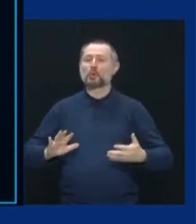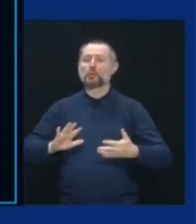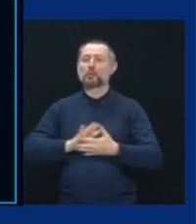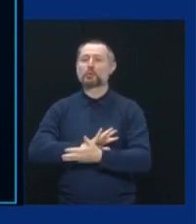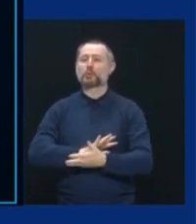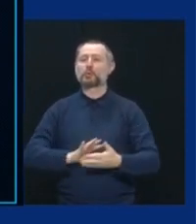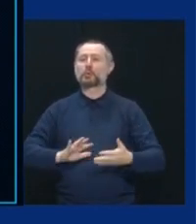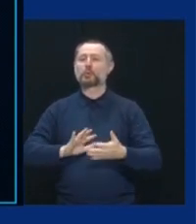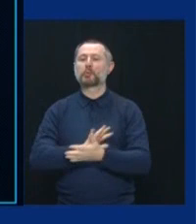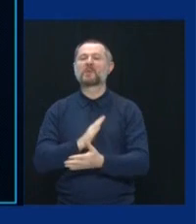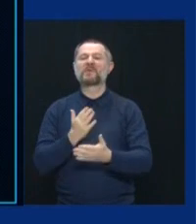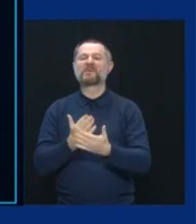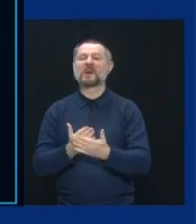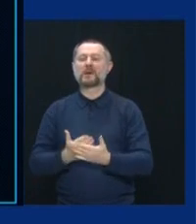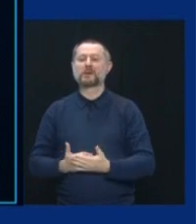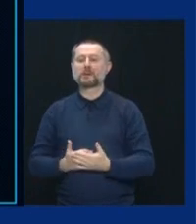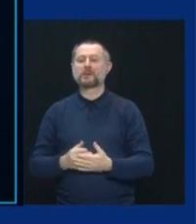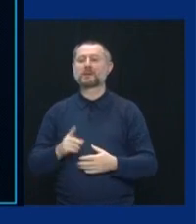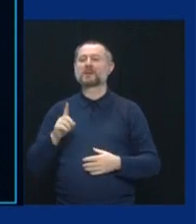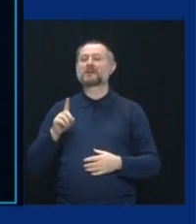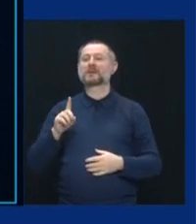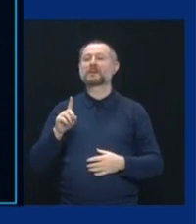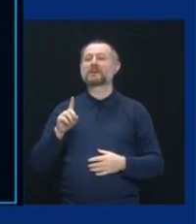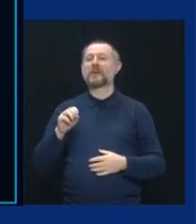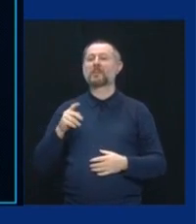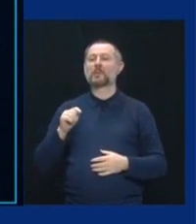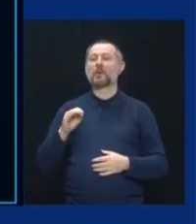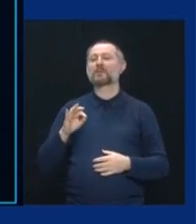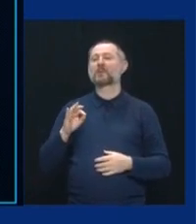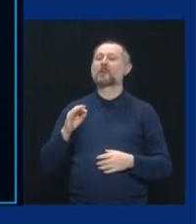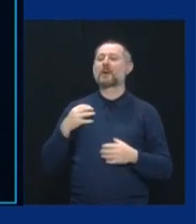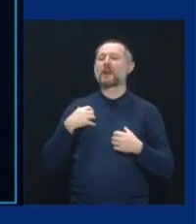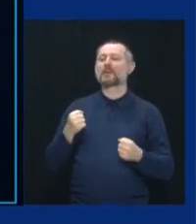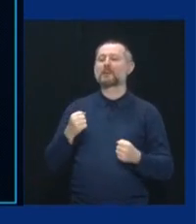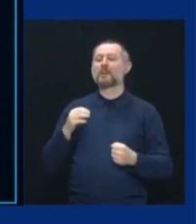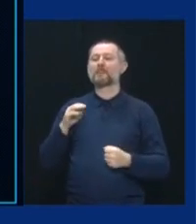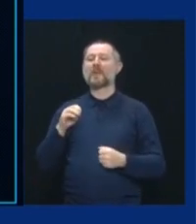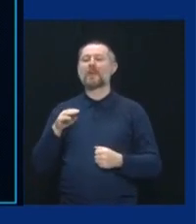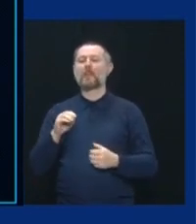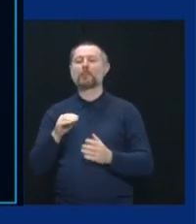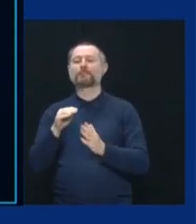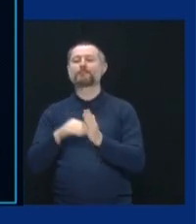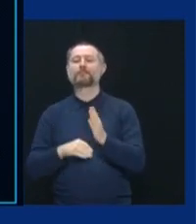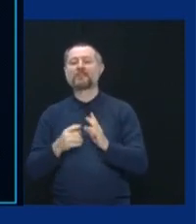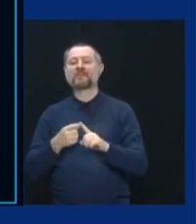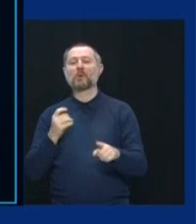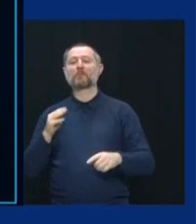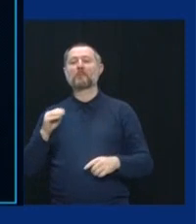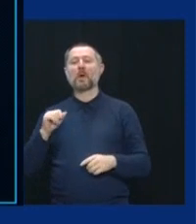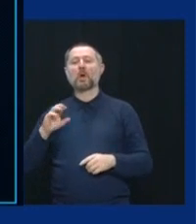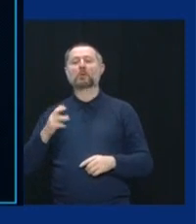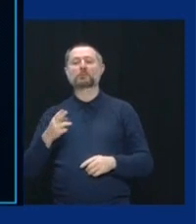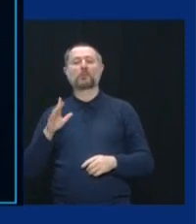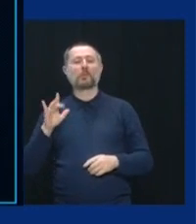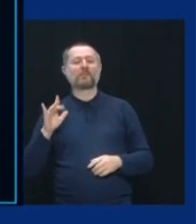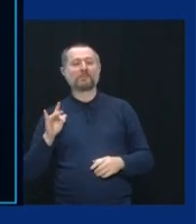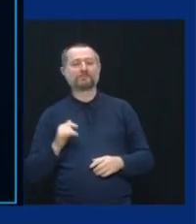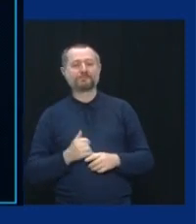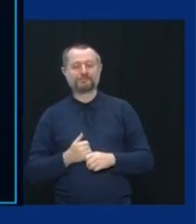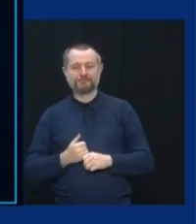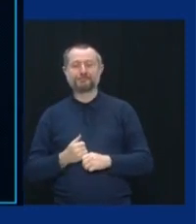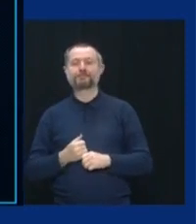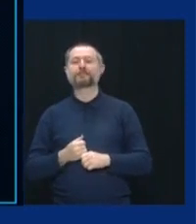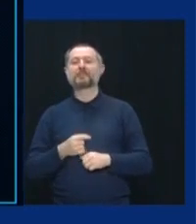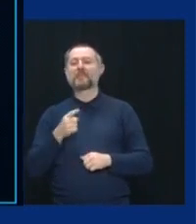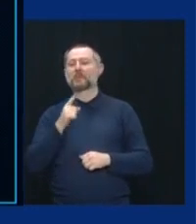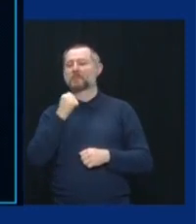Health memo on March 25th. And I want to make sure that we